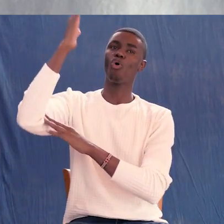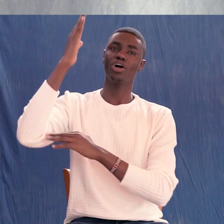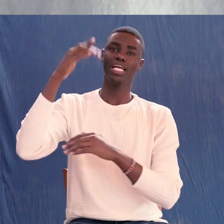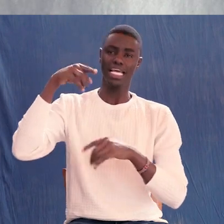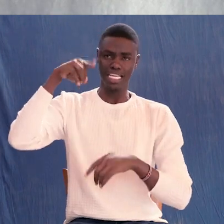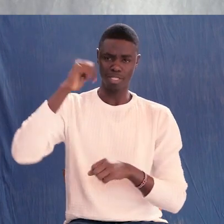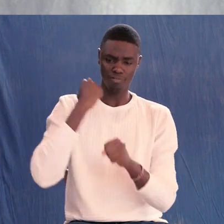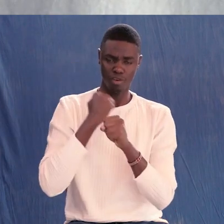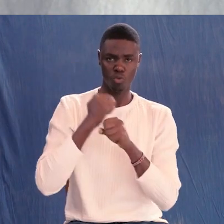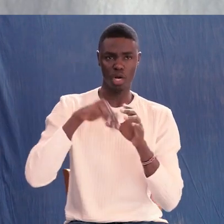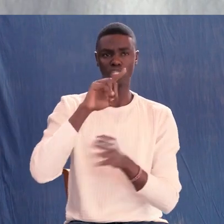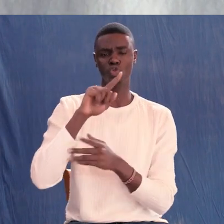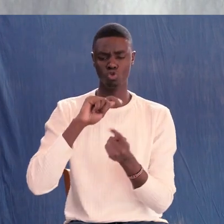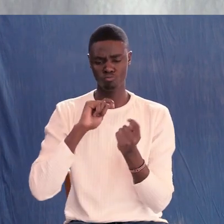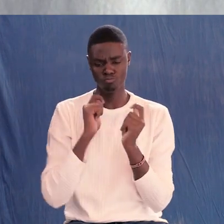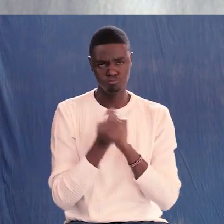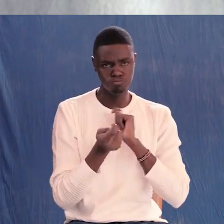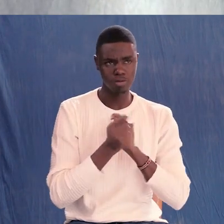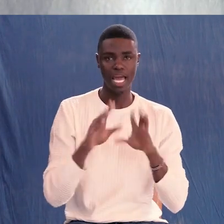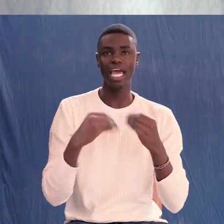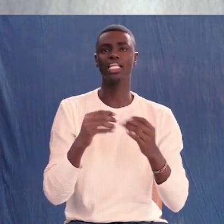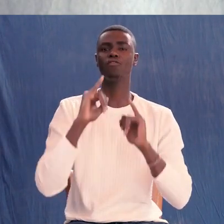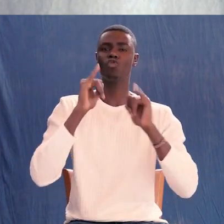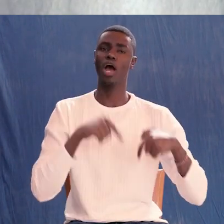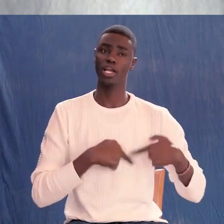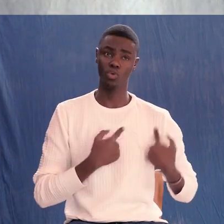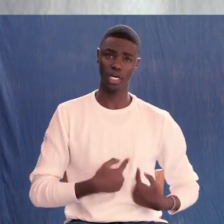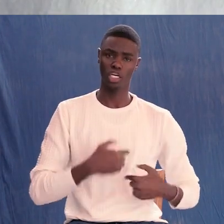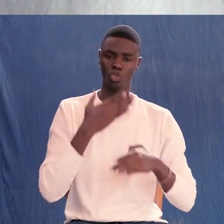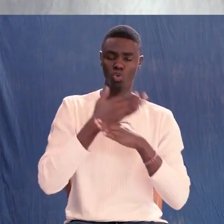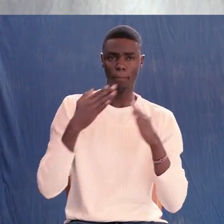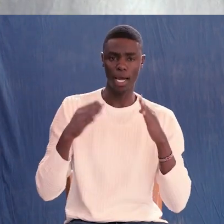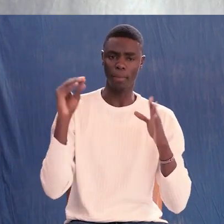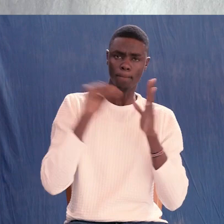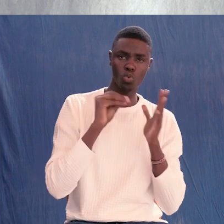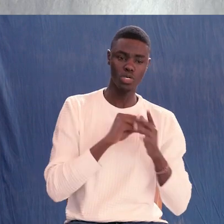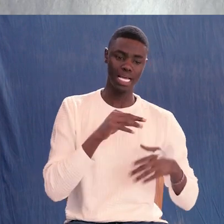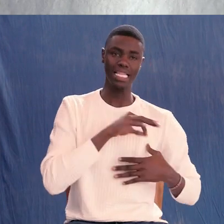in you to transform and give you a new heart to put his spirit within you.